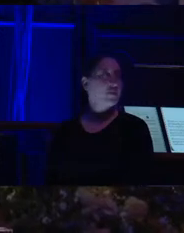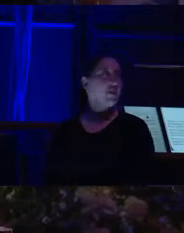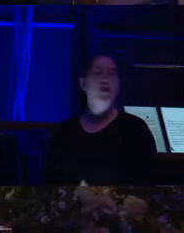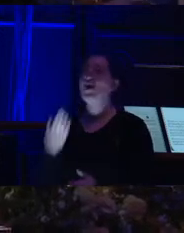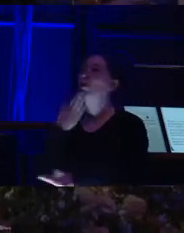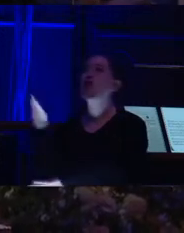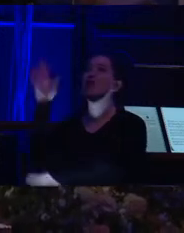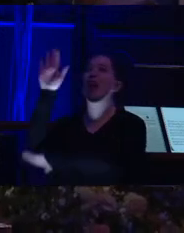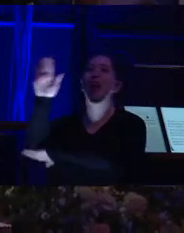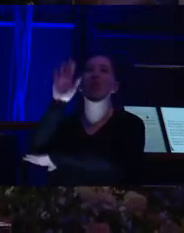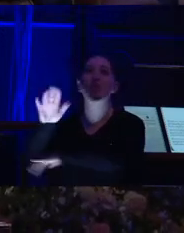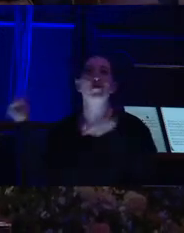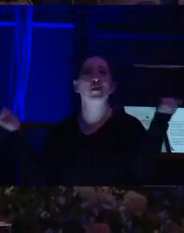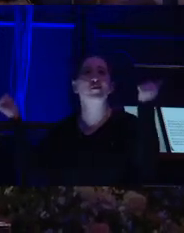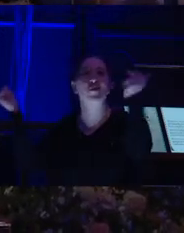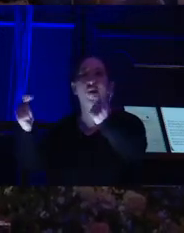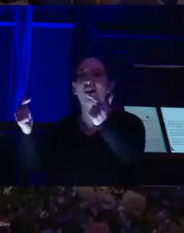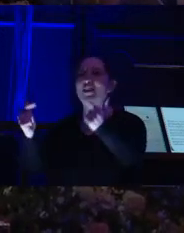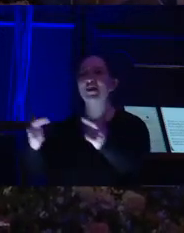Good afternoon, everyone.